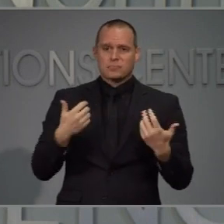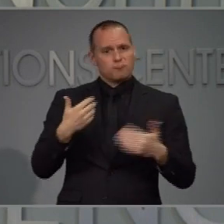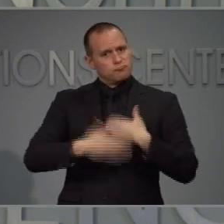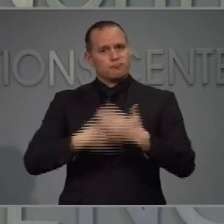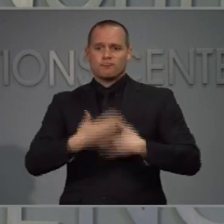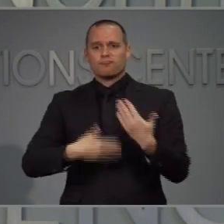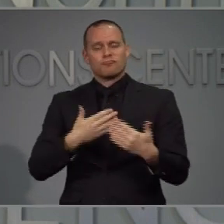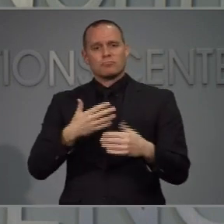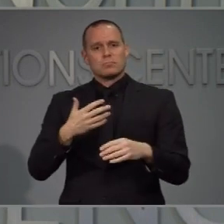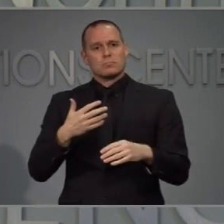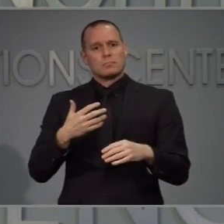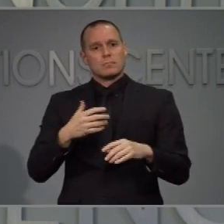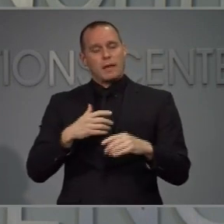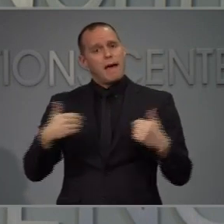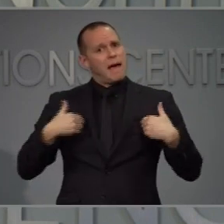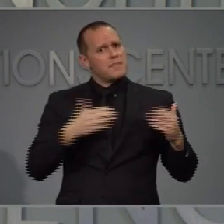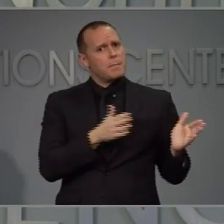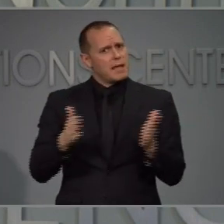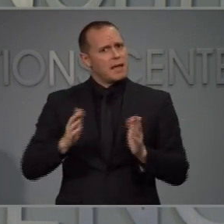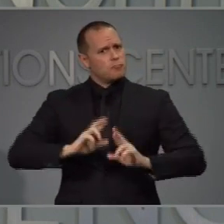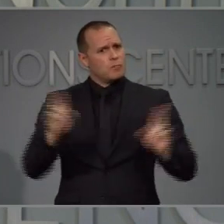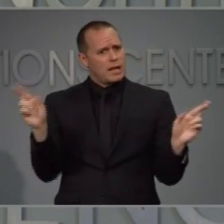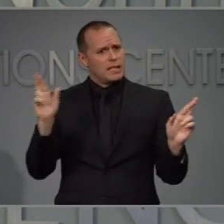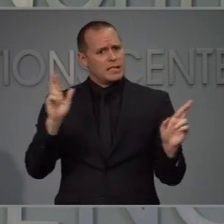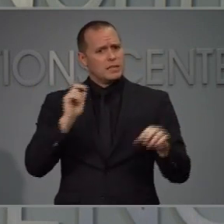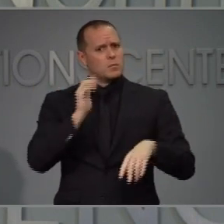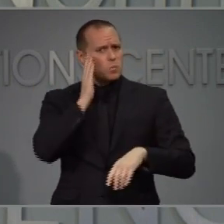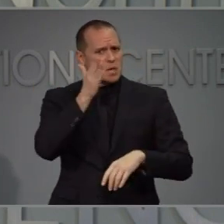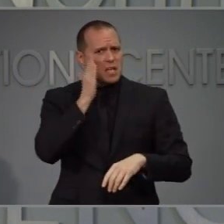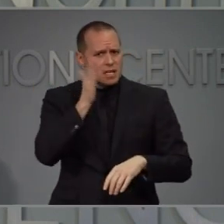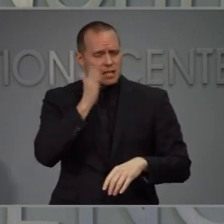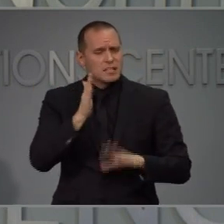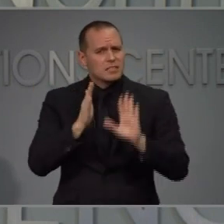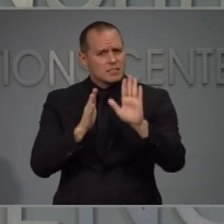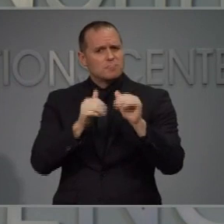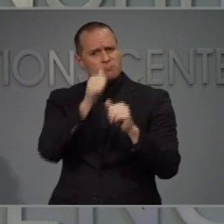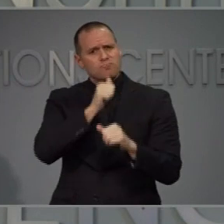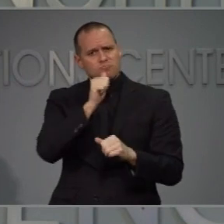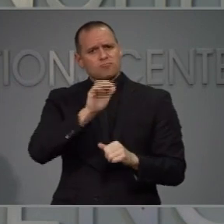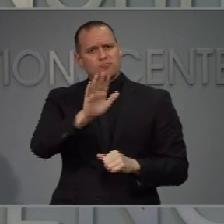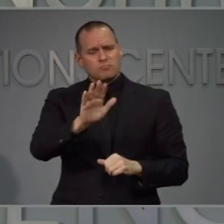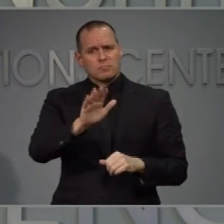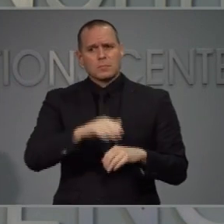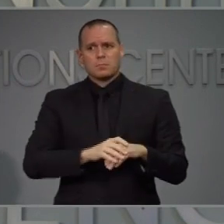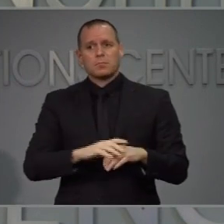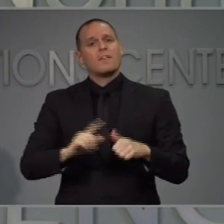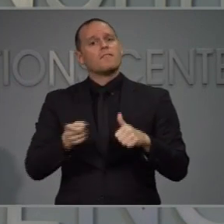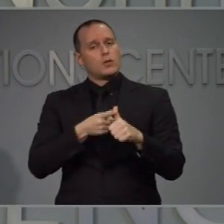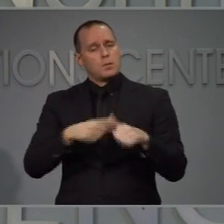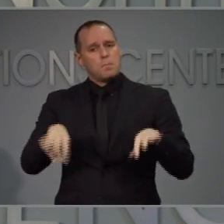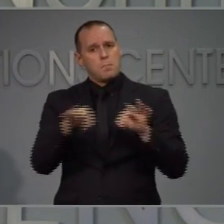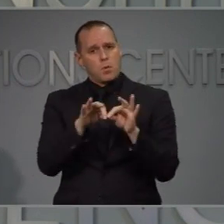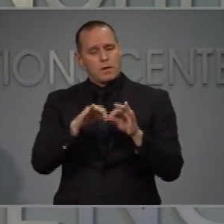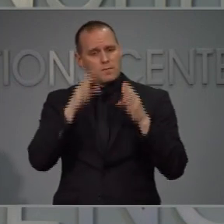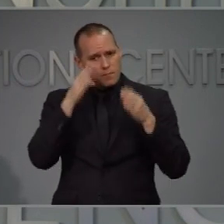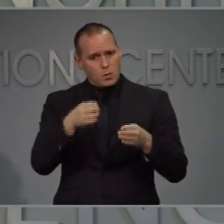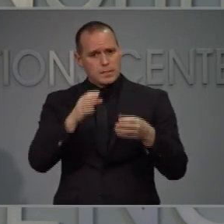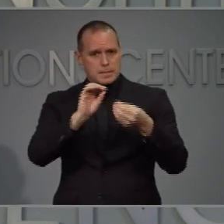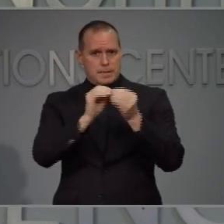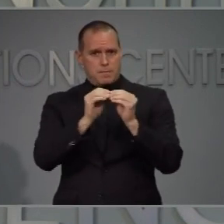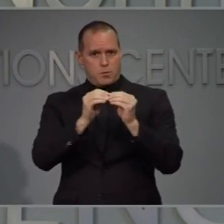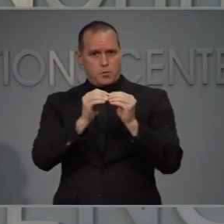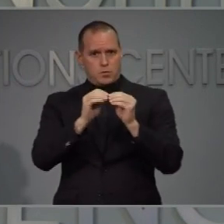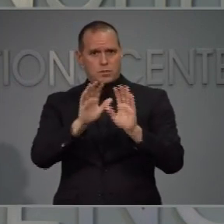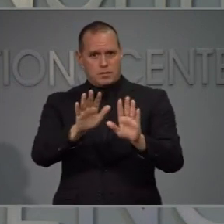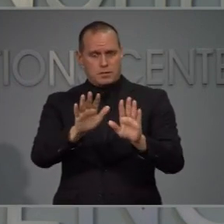that. But first, we need to hit certain metrics because the health